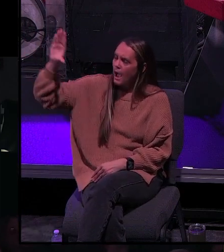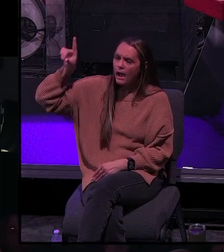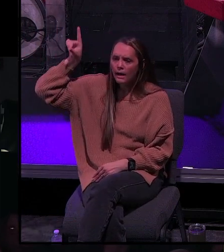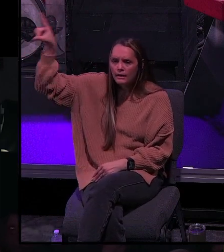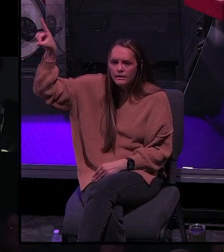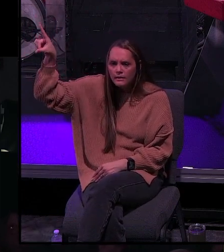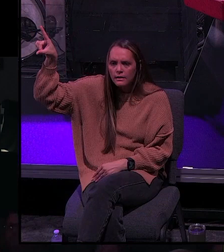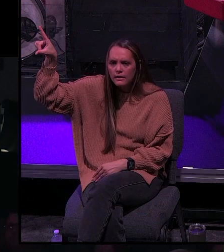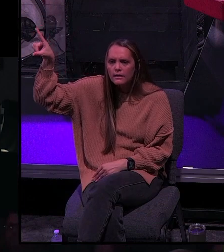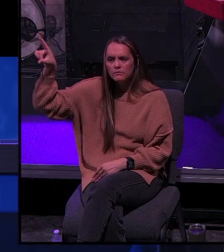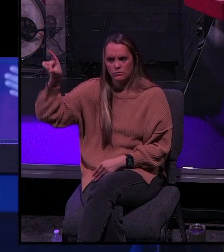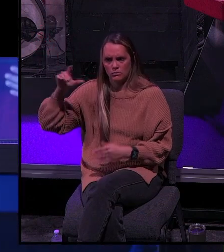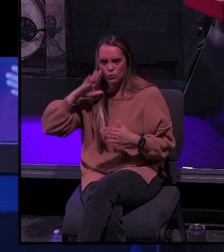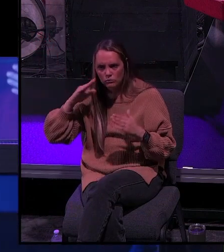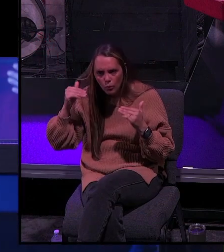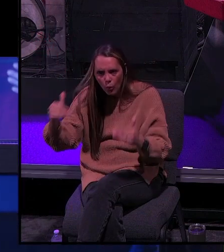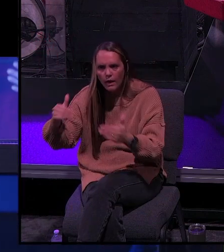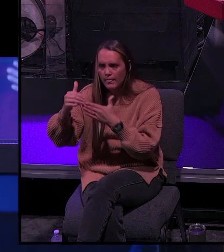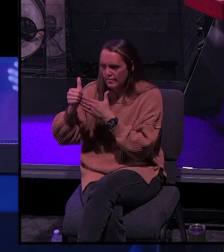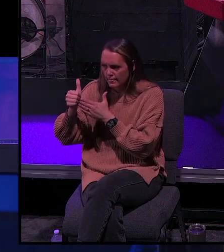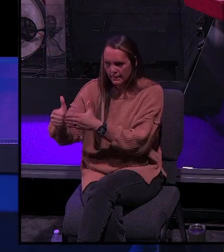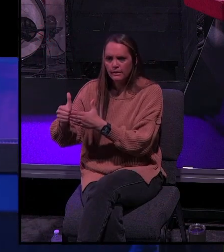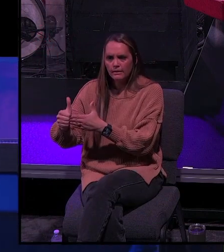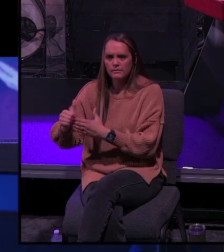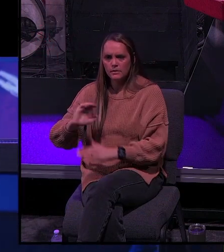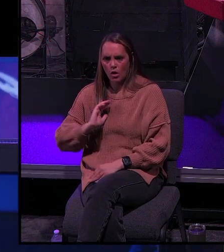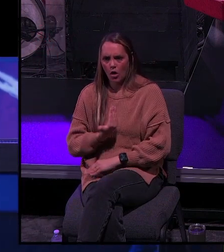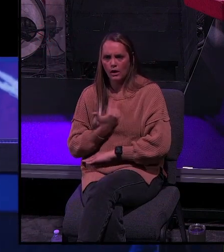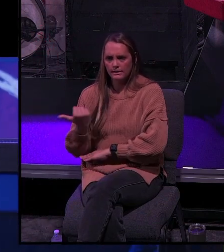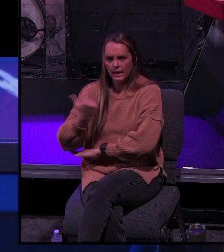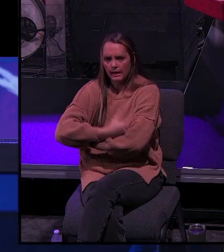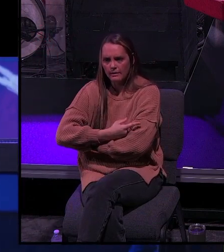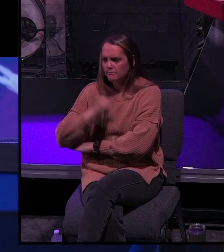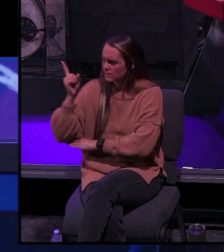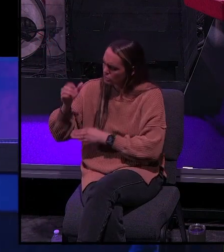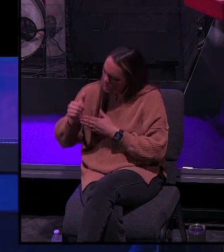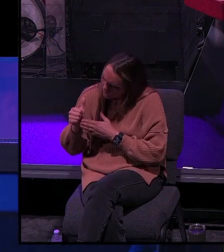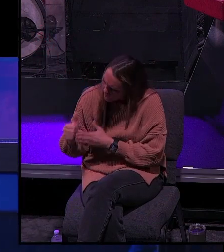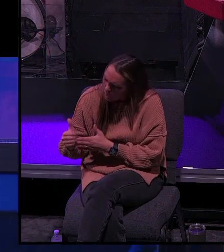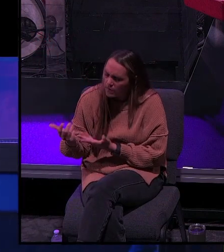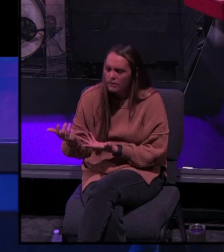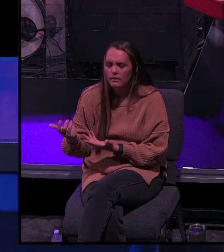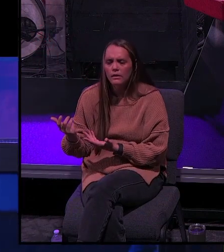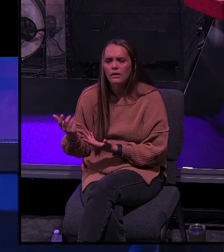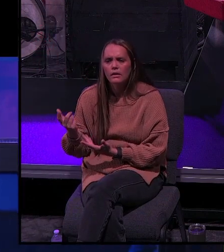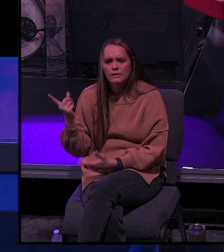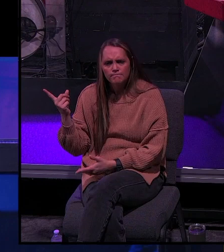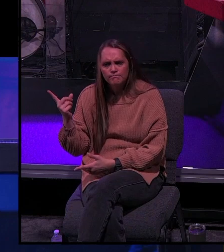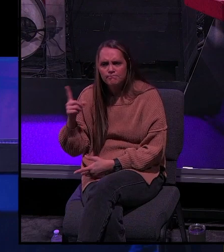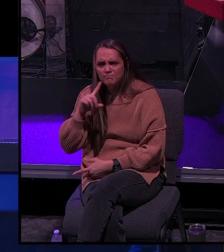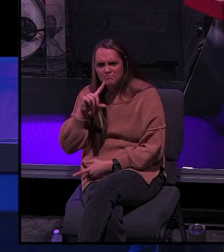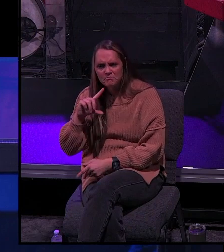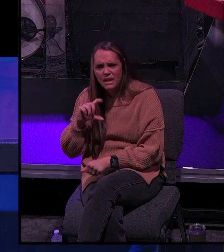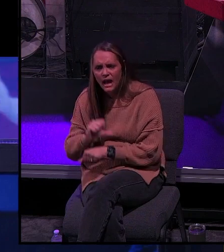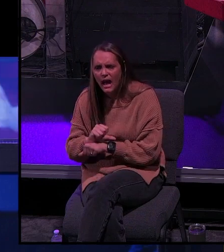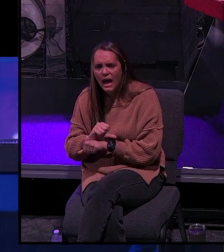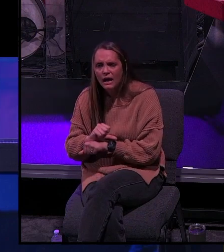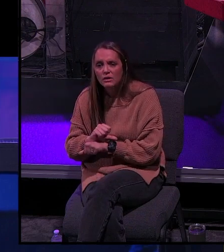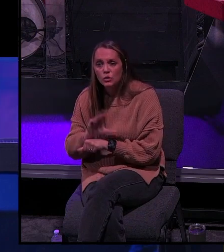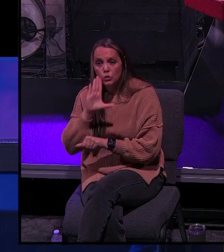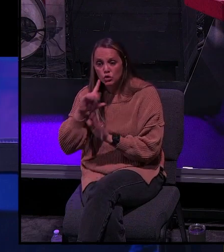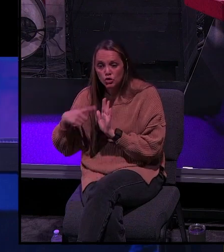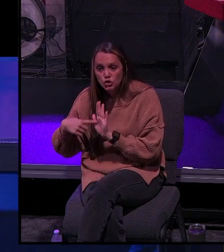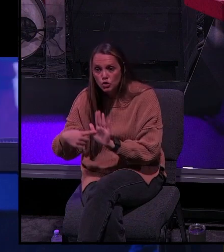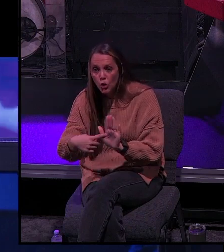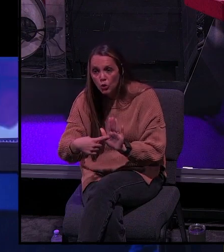was going to lead us in our day, that he was going to guide us, that he was actually going to show us